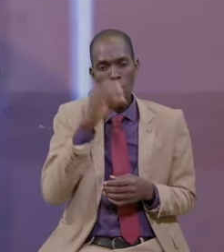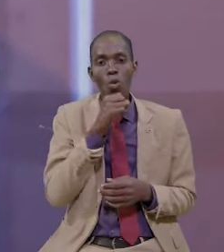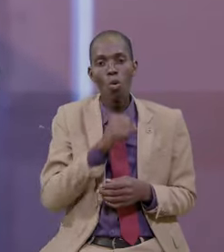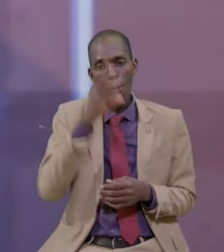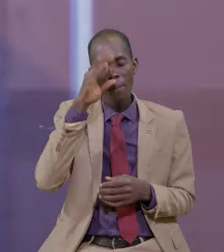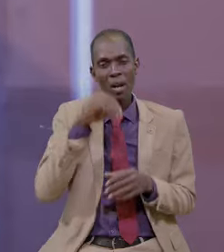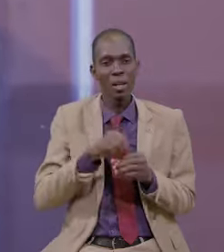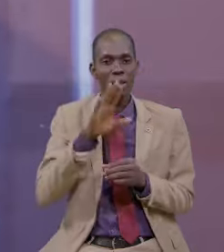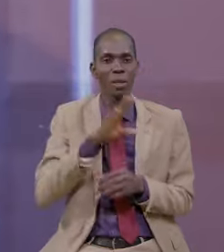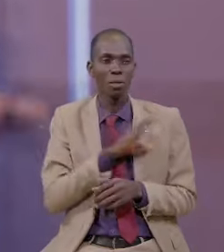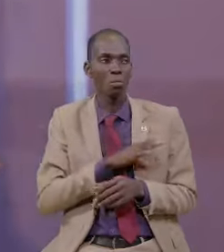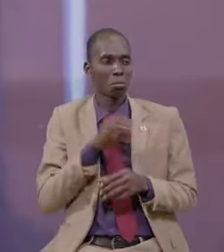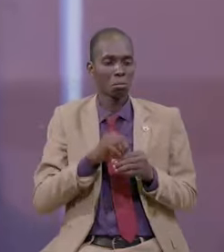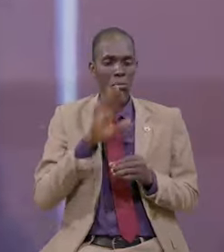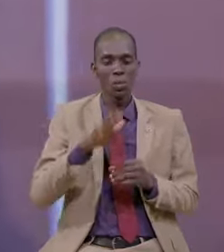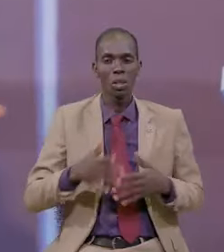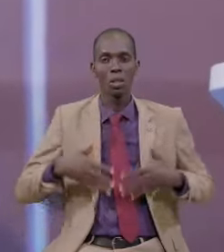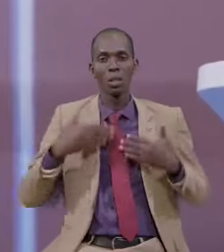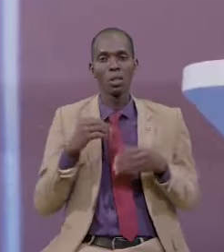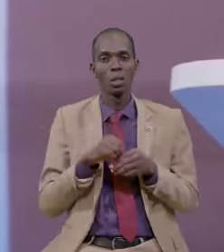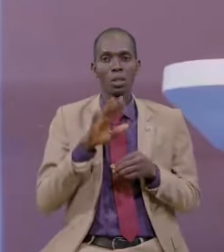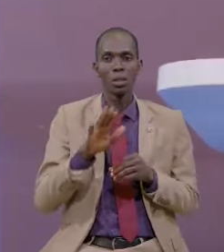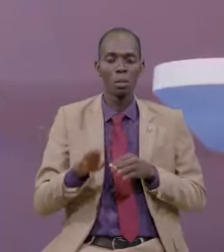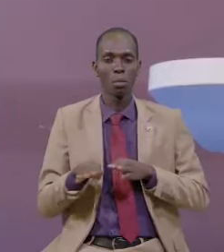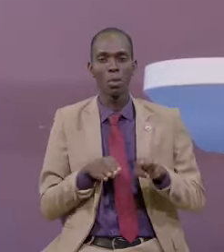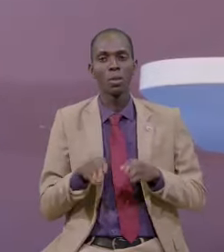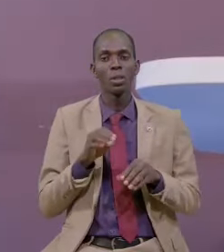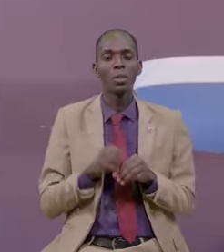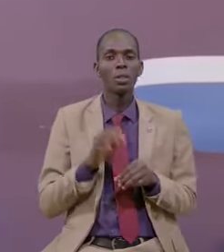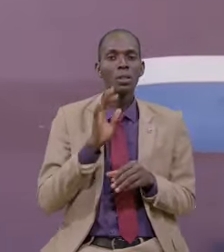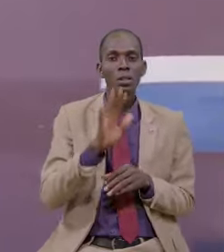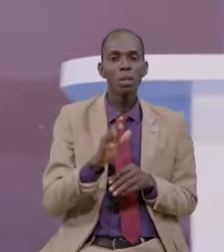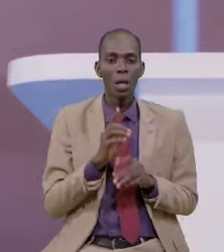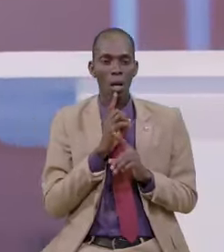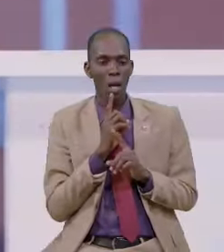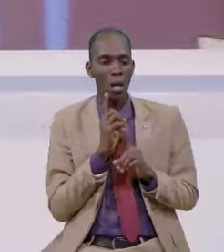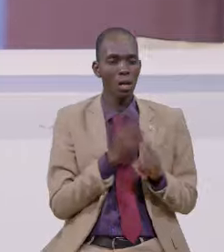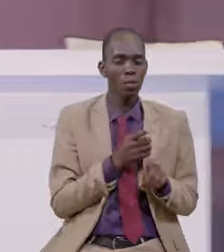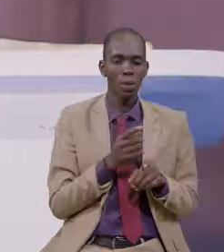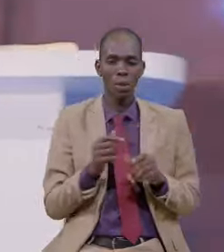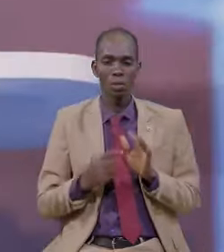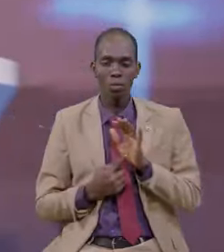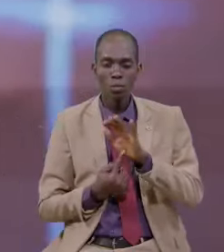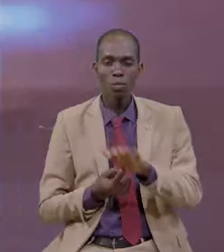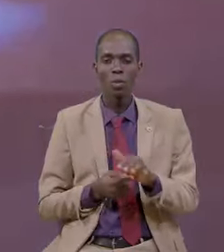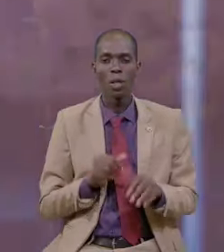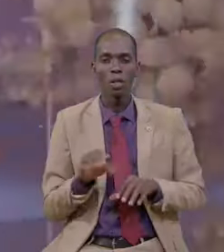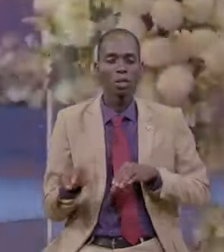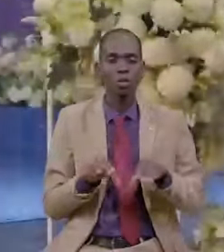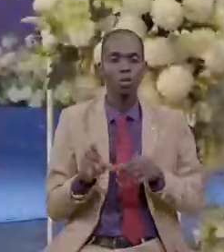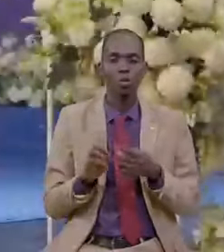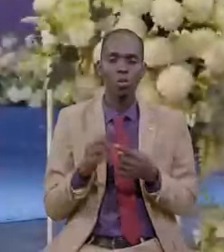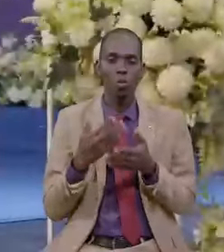behavior, in their lifestyle, in their response and reaction to whatever is happening around them.